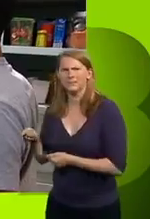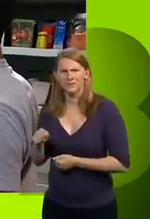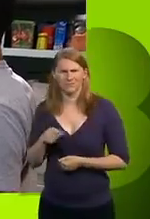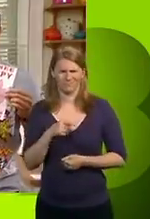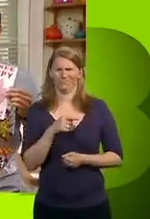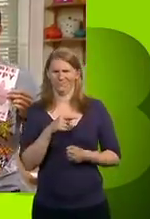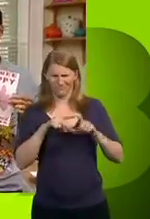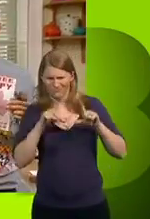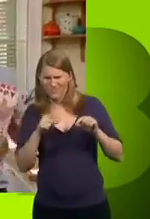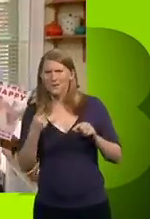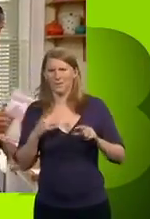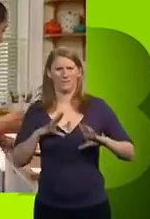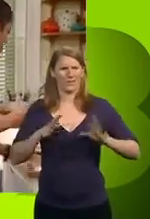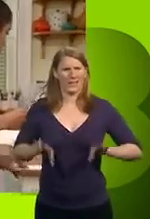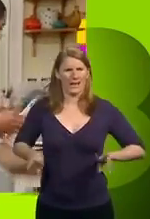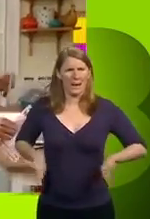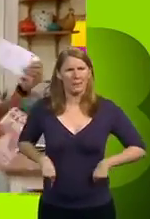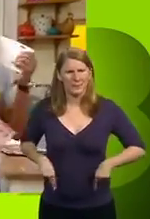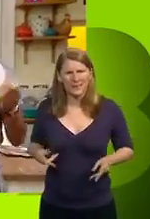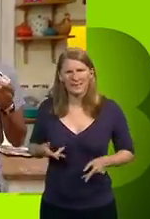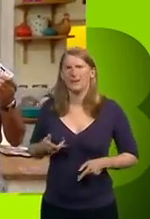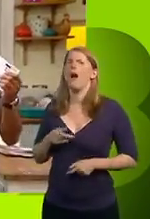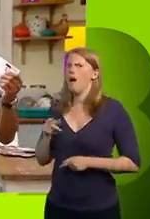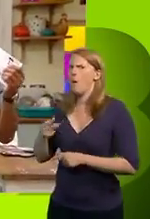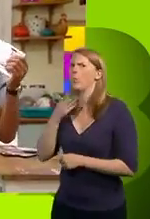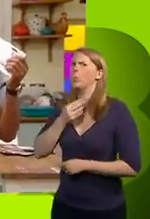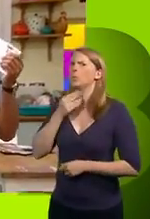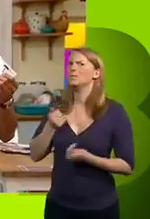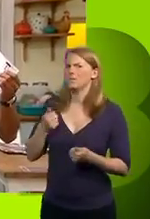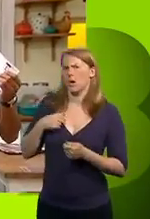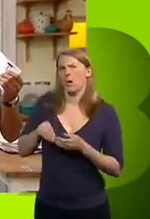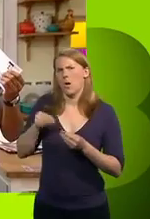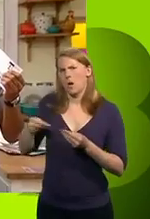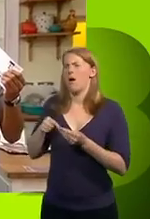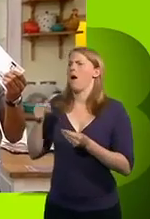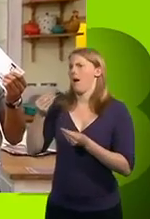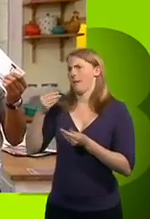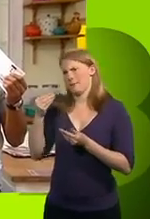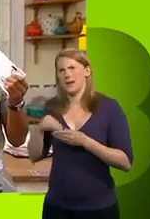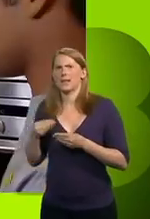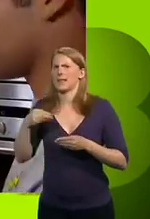free nappy. I thought it might come in handy when I open this and find out how much money I've got on my account.